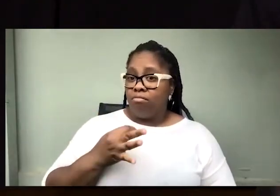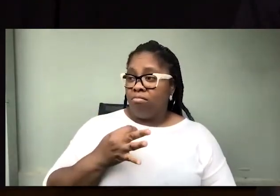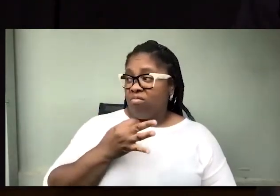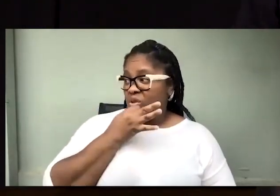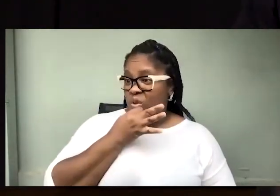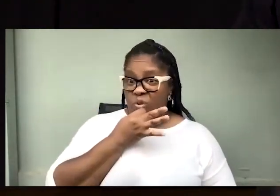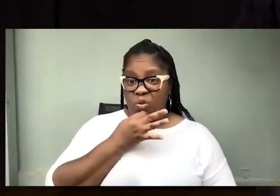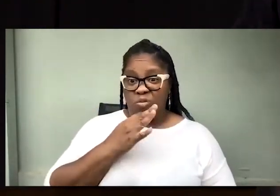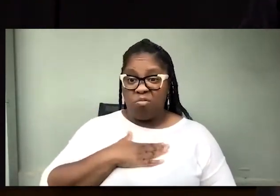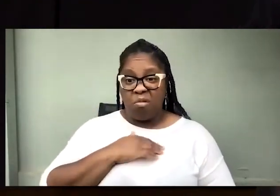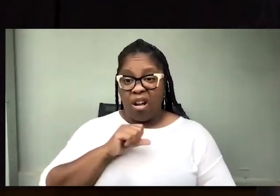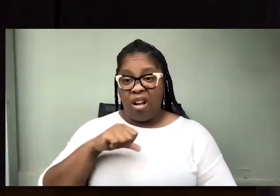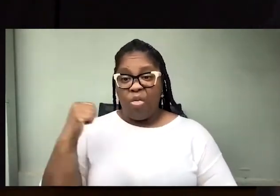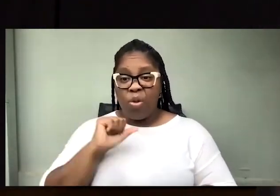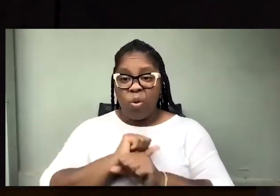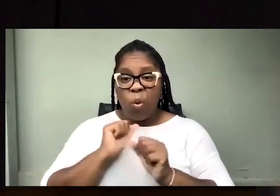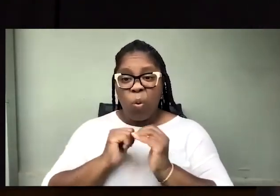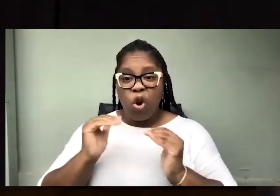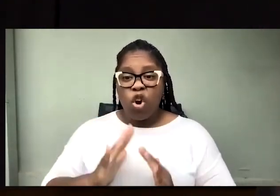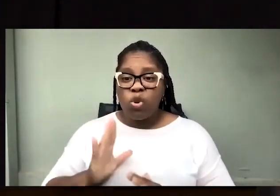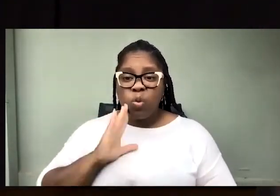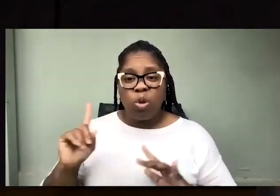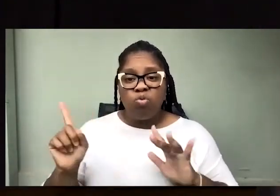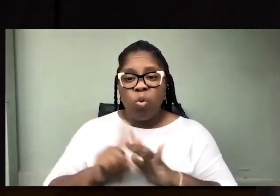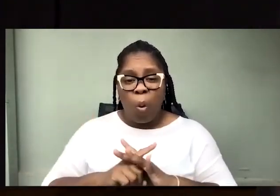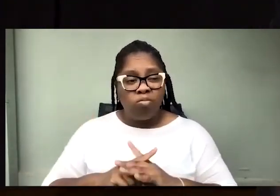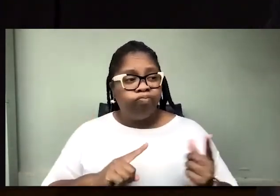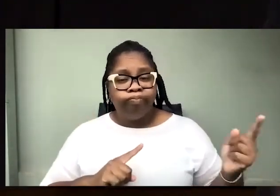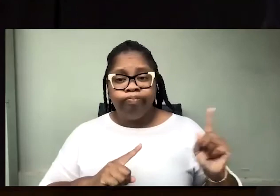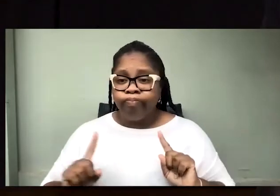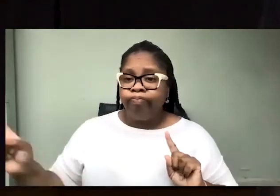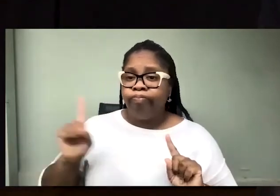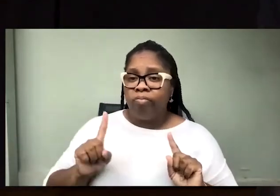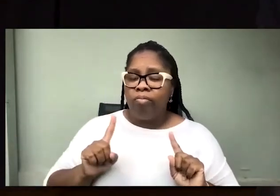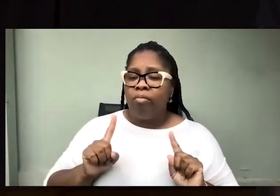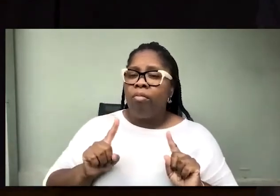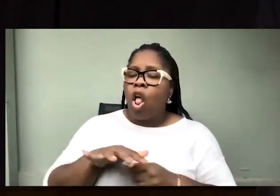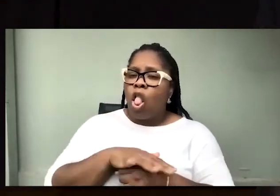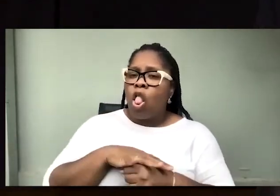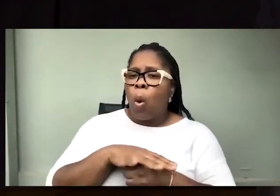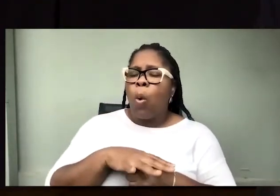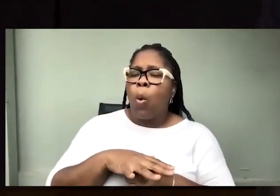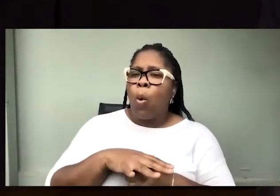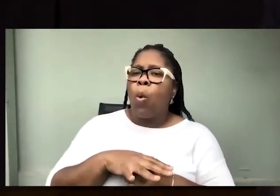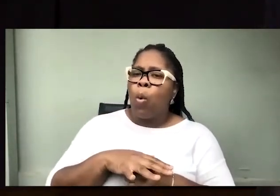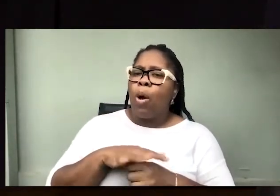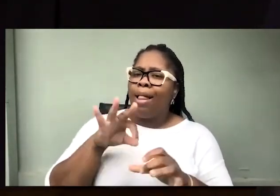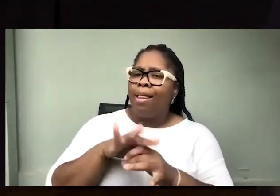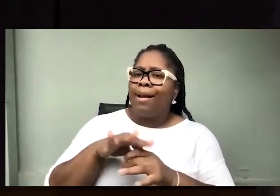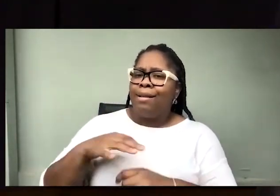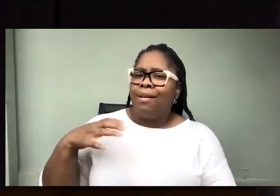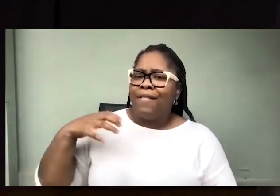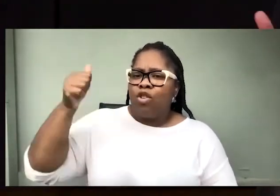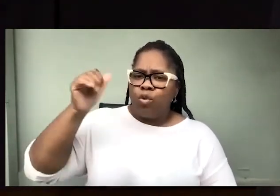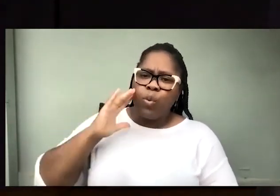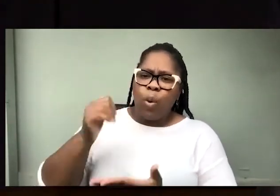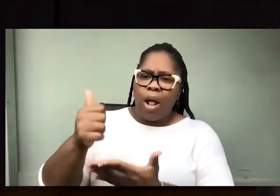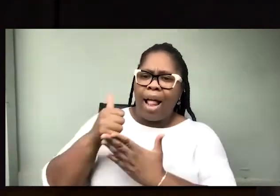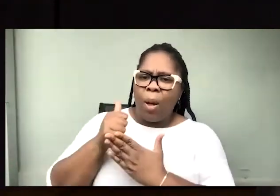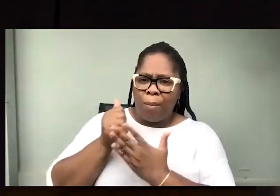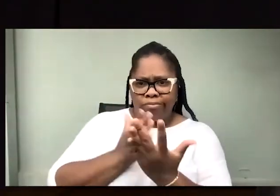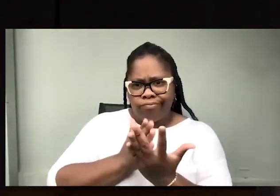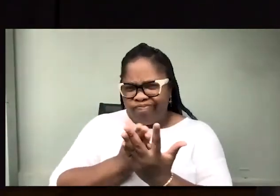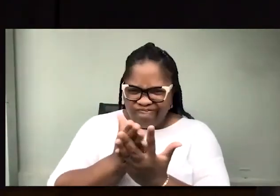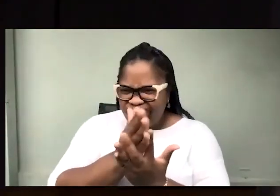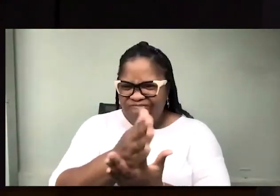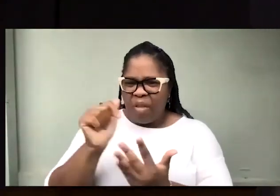of my colleagues, local elected officials who are very much committed to helping all of us through this process and helping